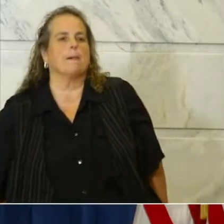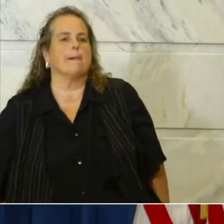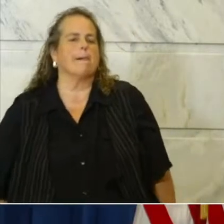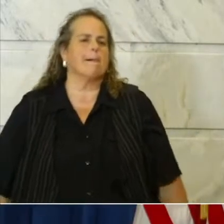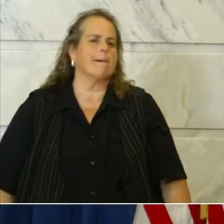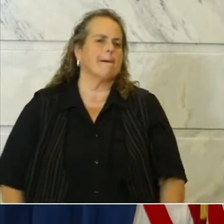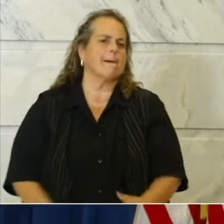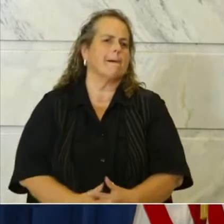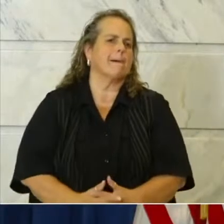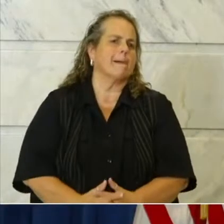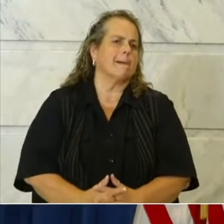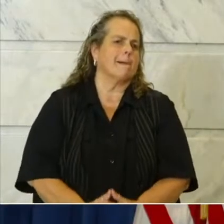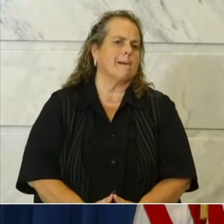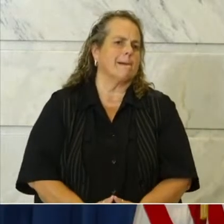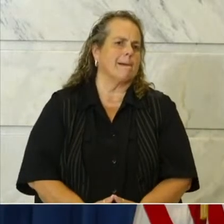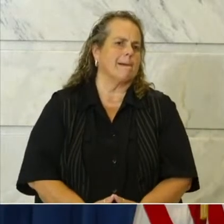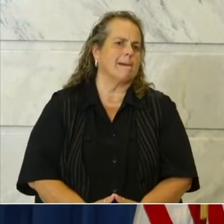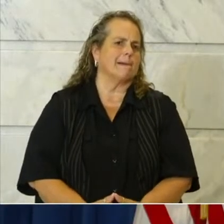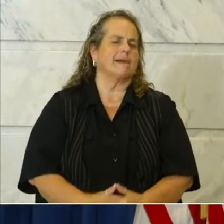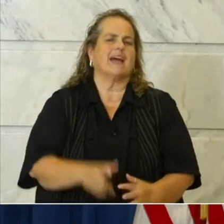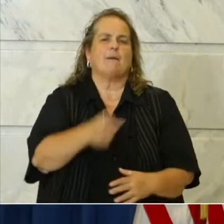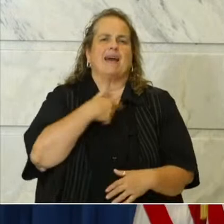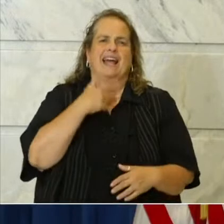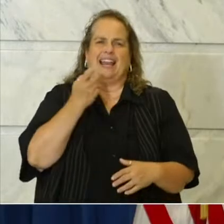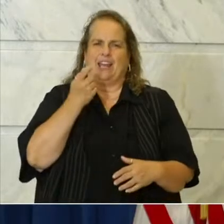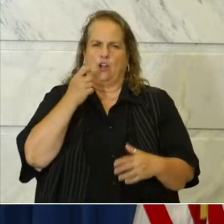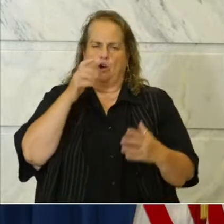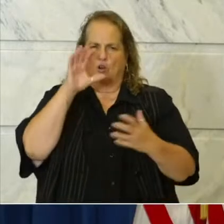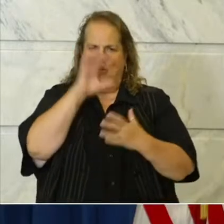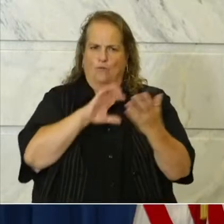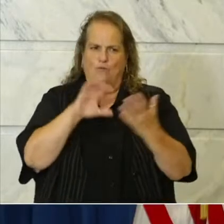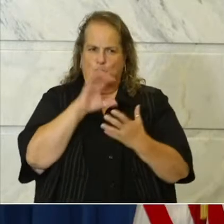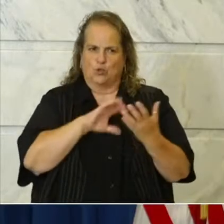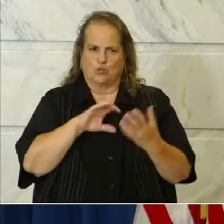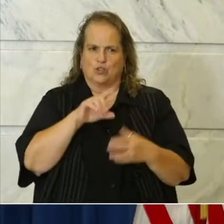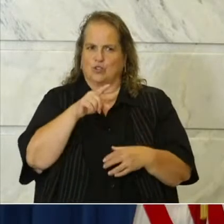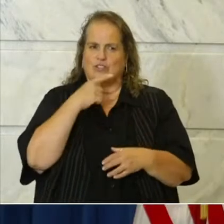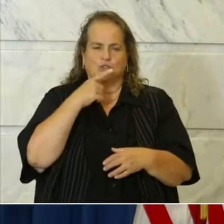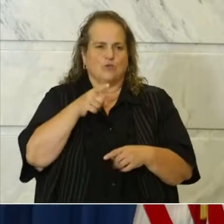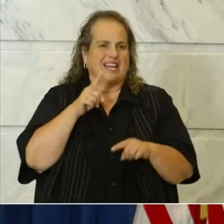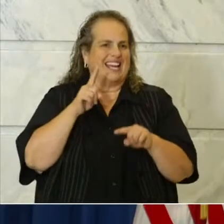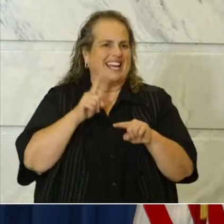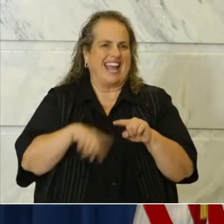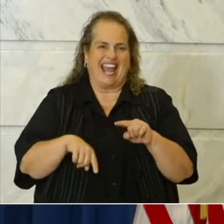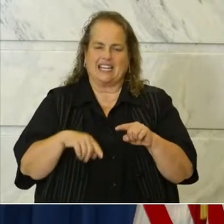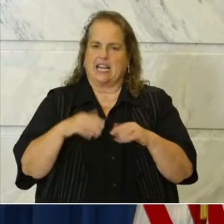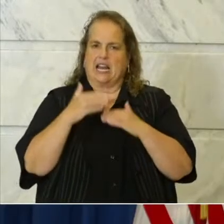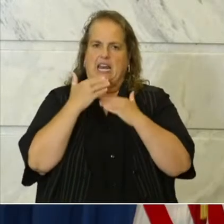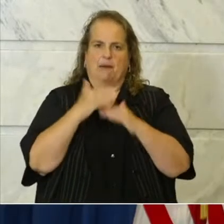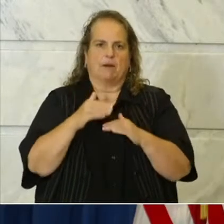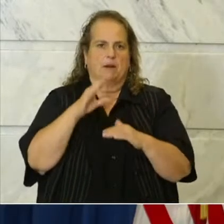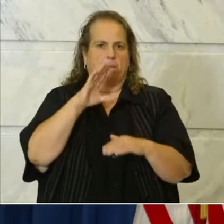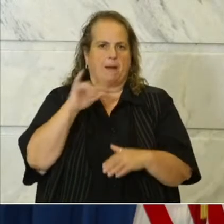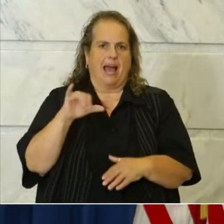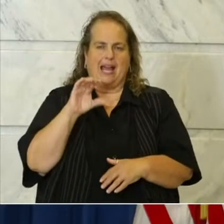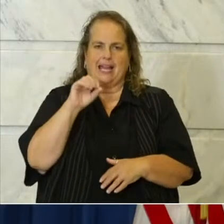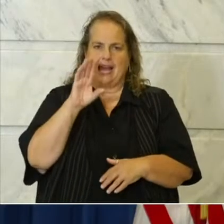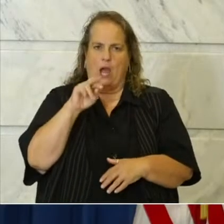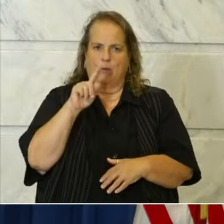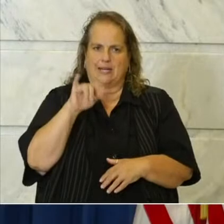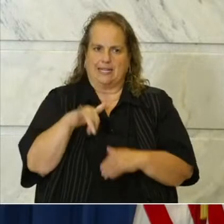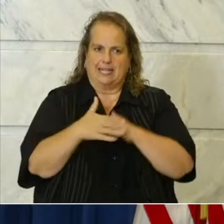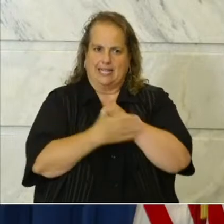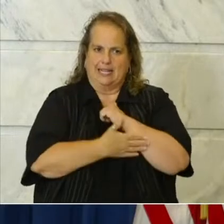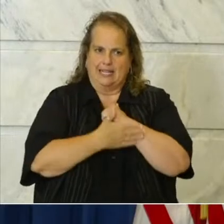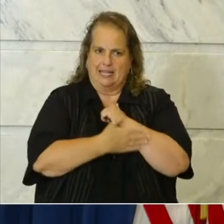Earlier about how we can't limit it by counties, when you've expressed in the past that if you were going to roll back any of the openings, it would be on